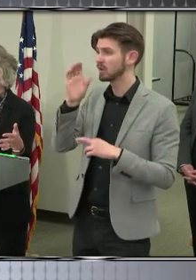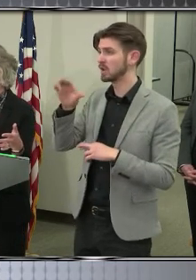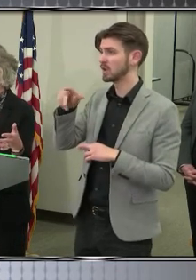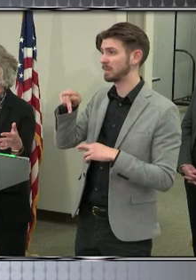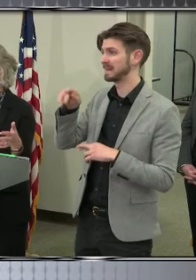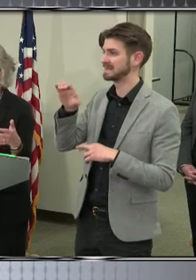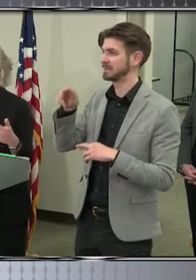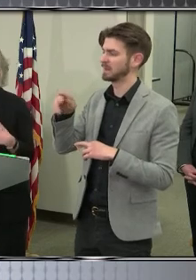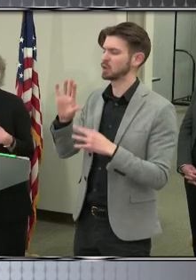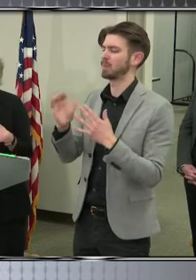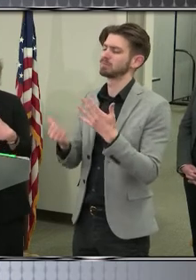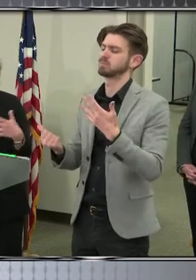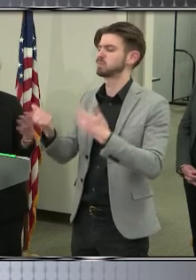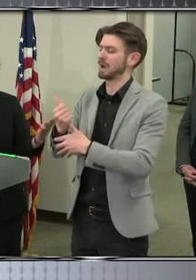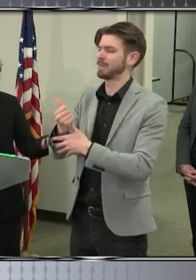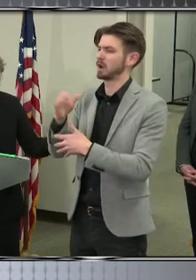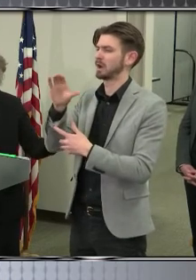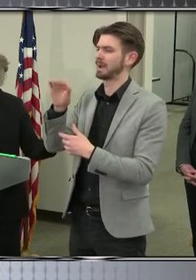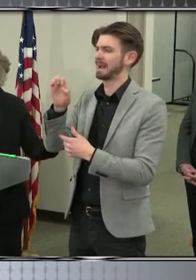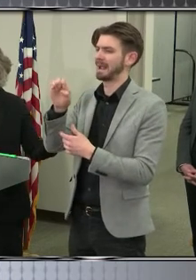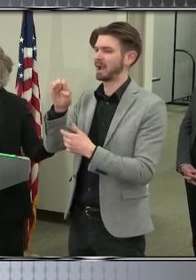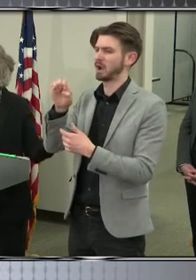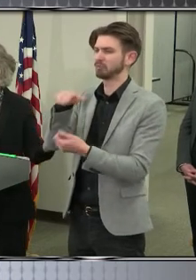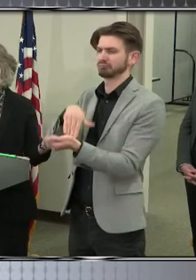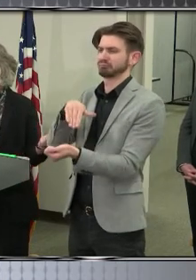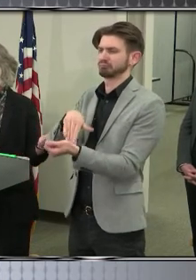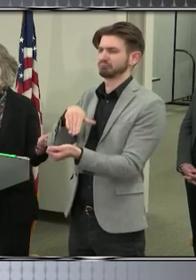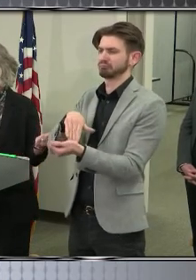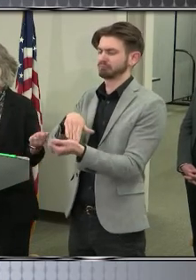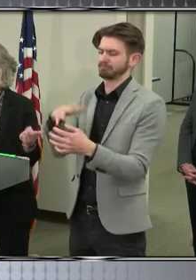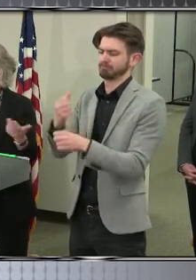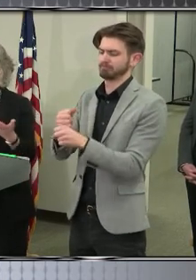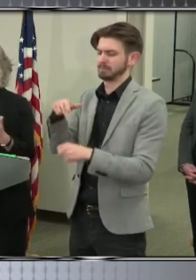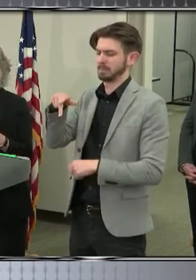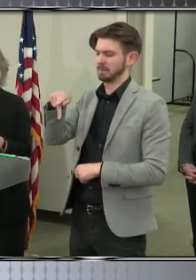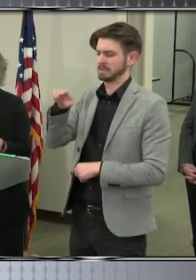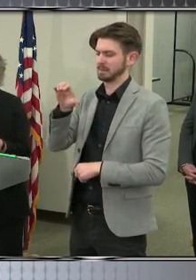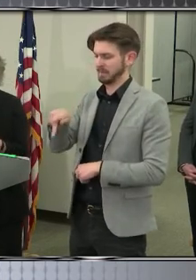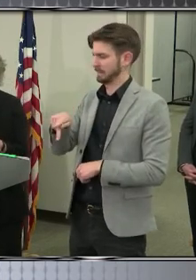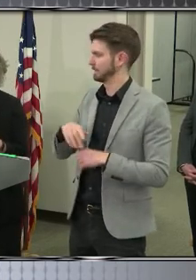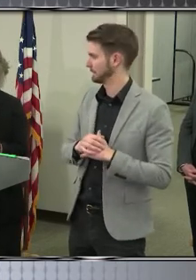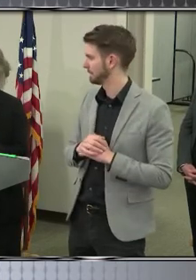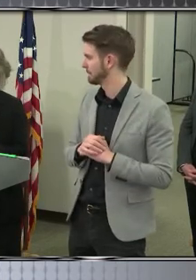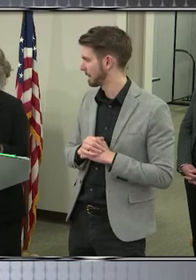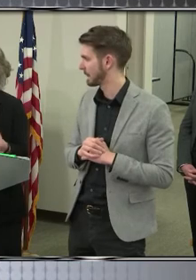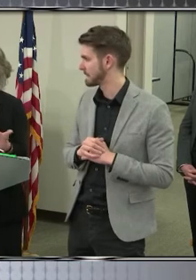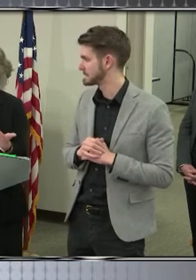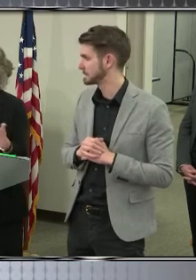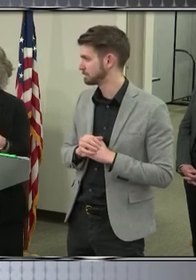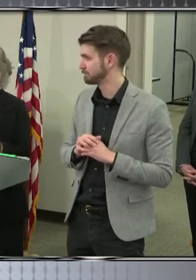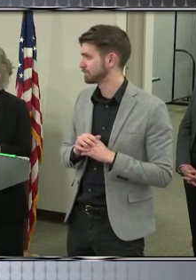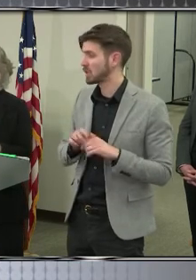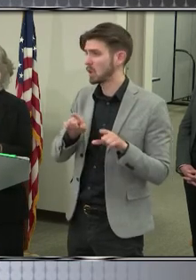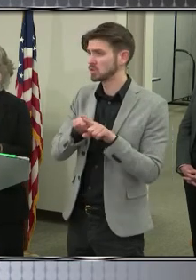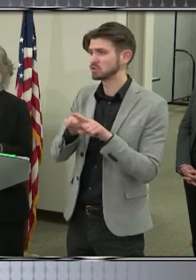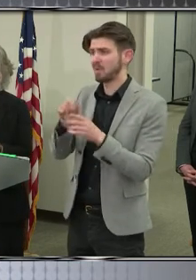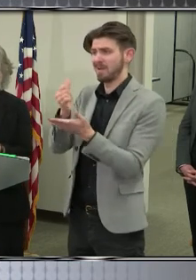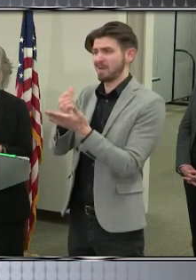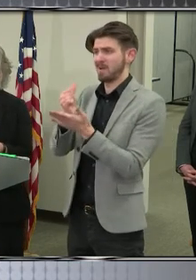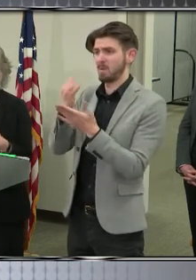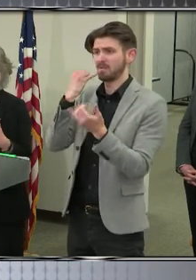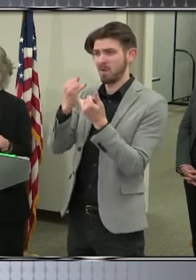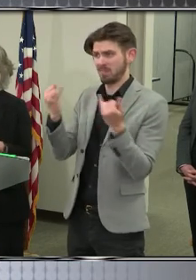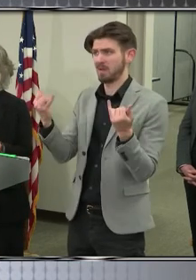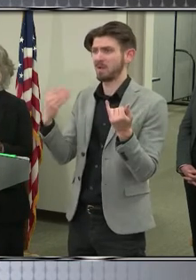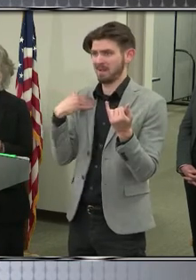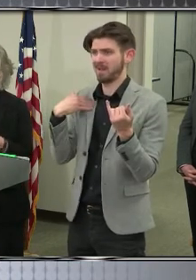care physician. There's also hospital lines and HealthLink at El Paso County. We do have our call-in number